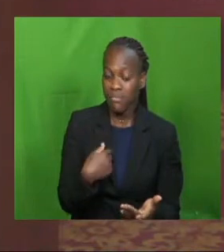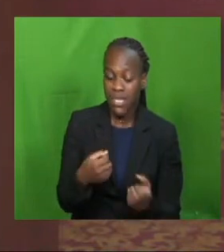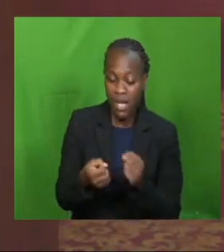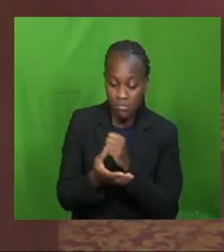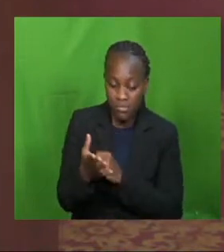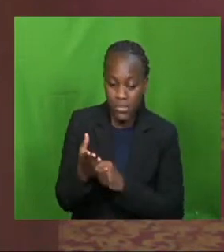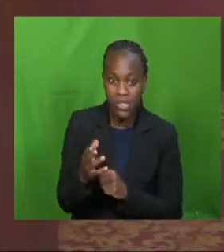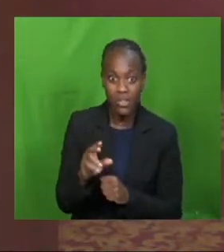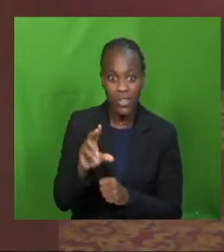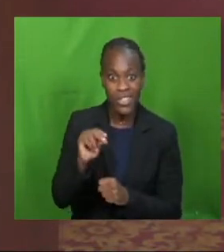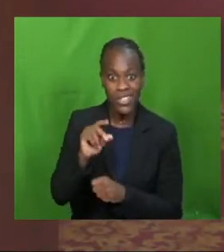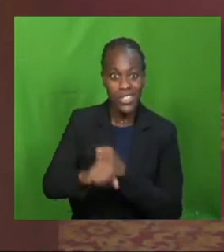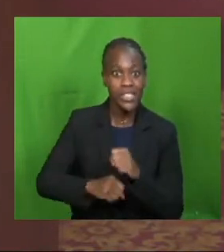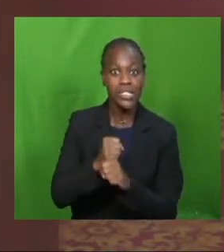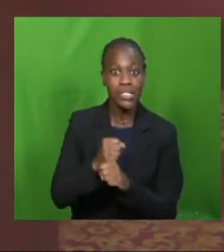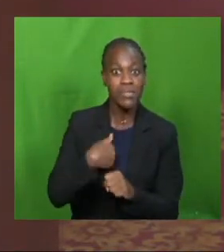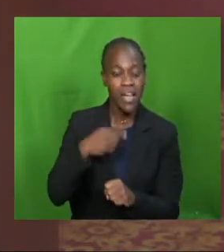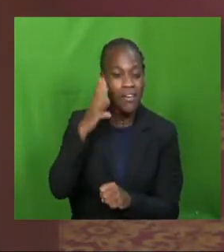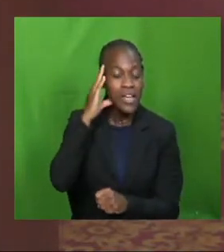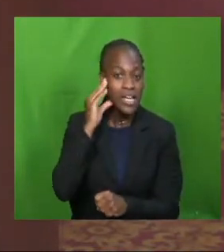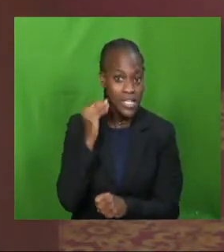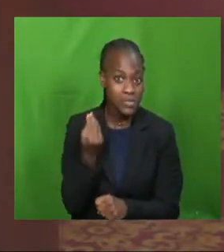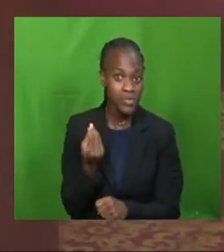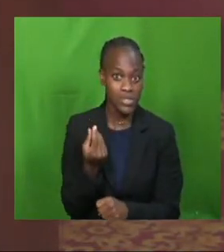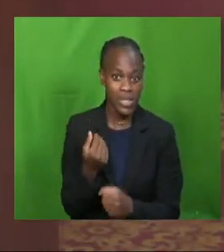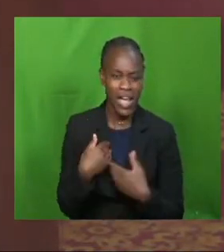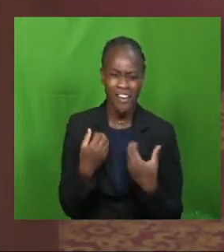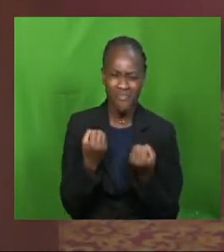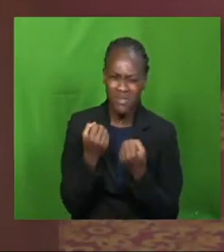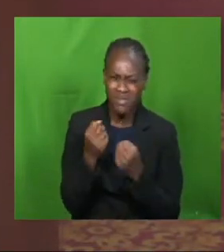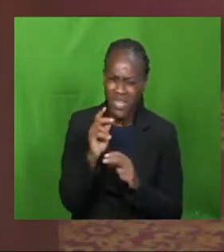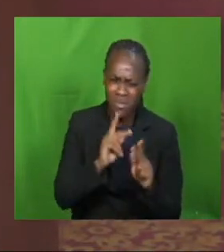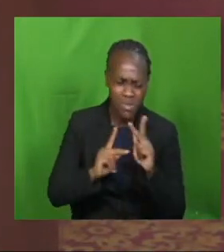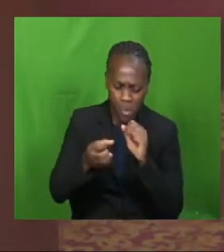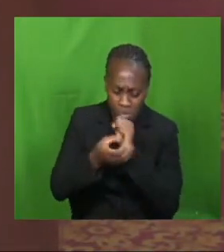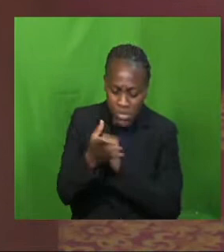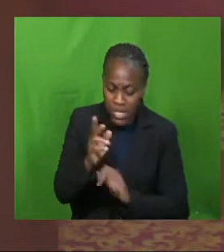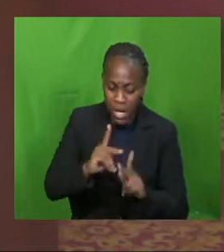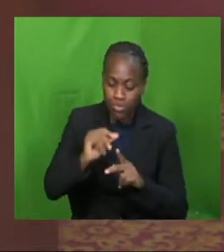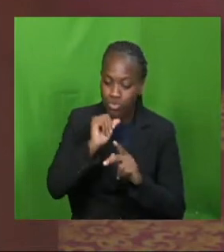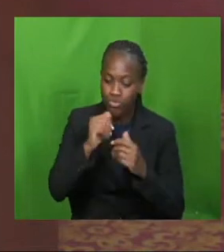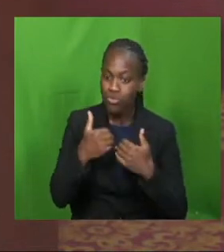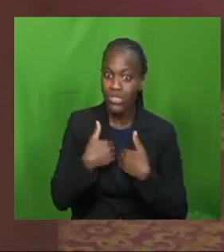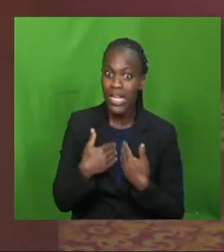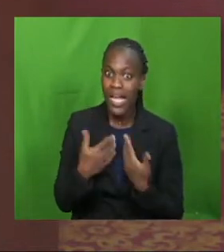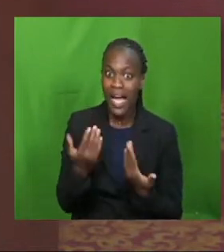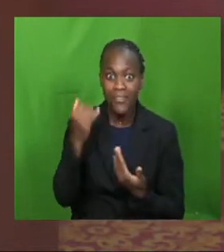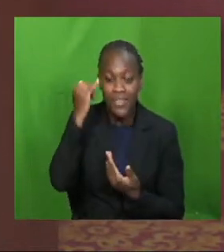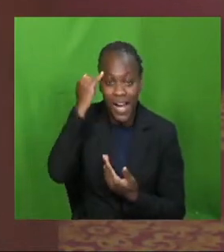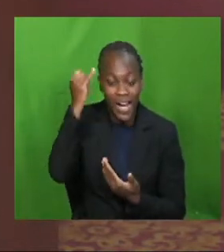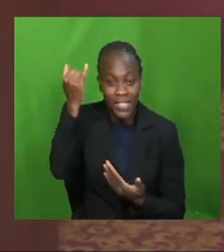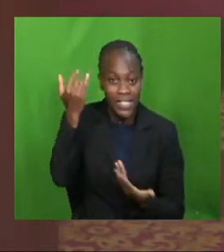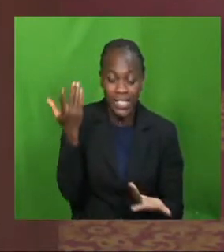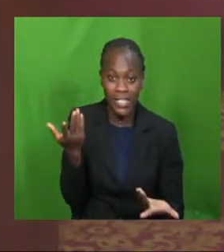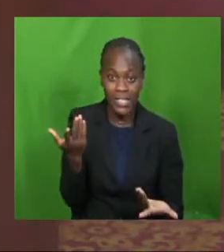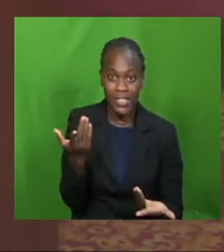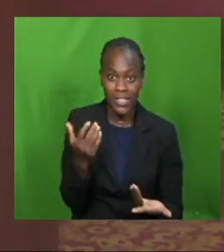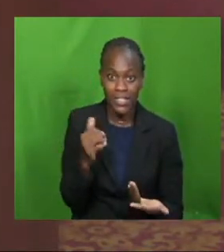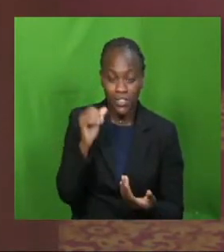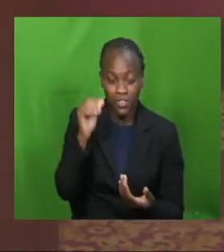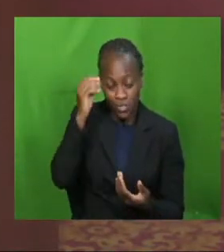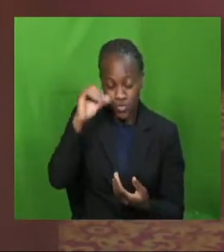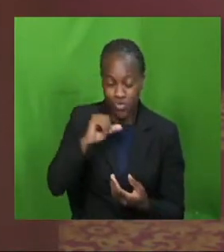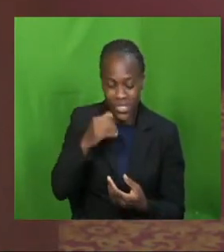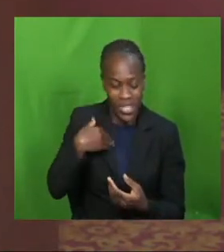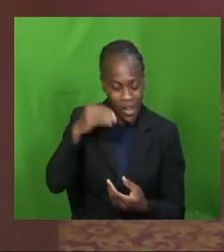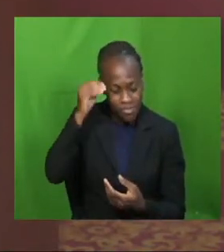almost 3 decades, that I have that experience of encountering so many journalists who completely are bereft of any knowledge of the profession they are